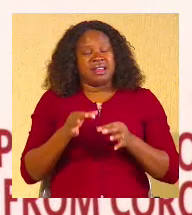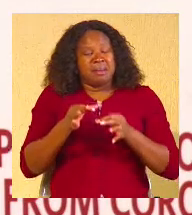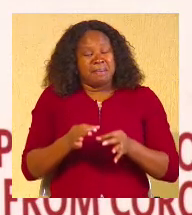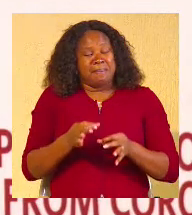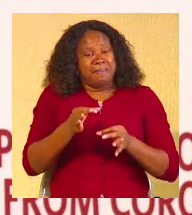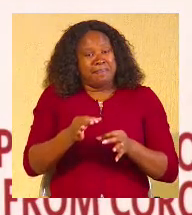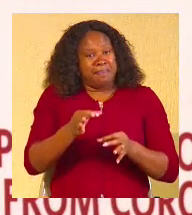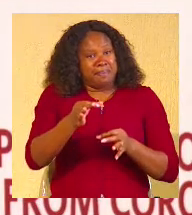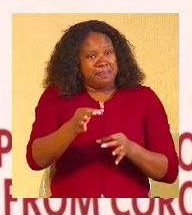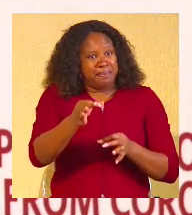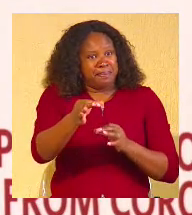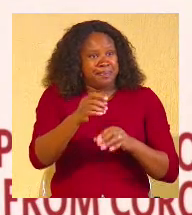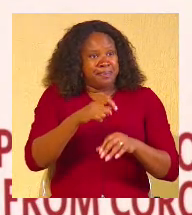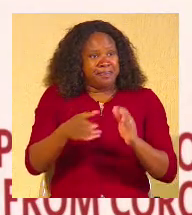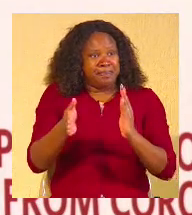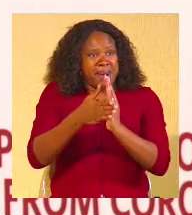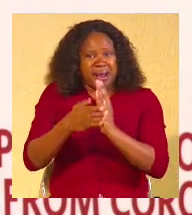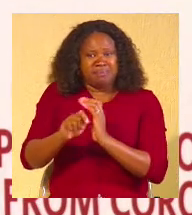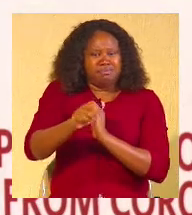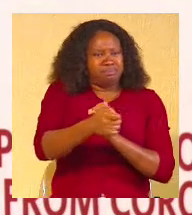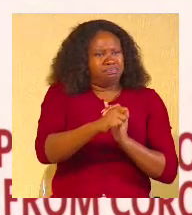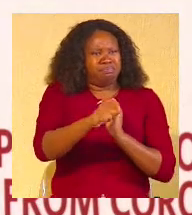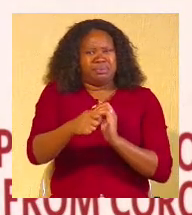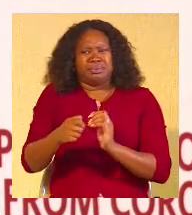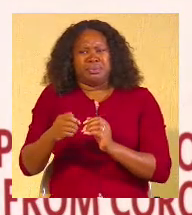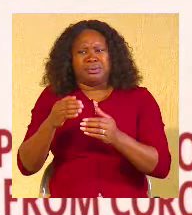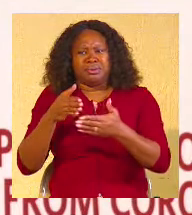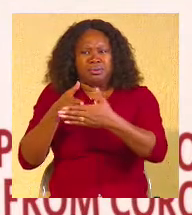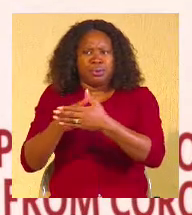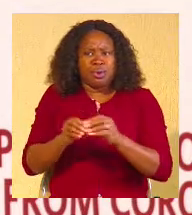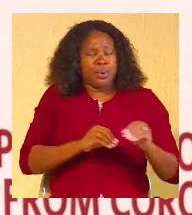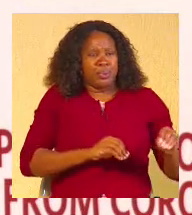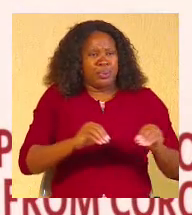periods of closures and restrictions of movements